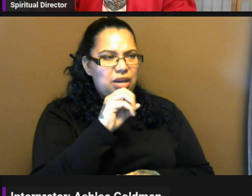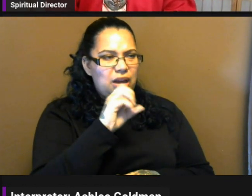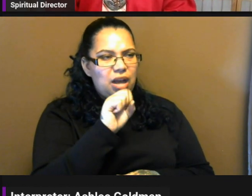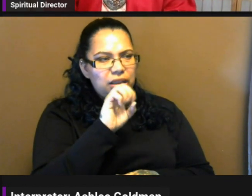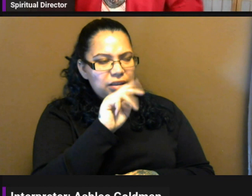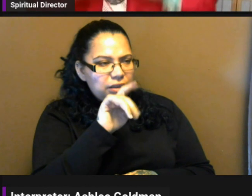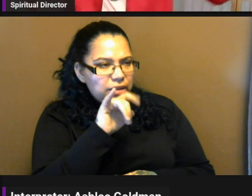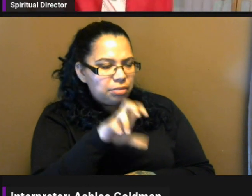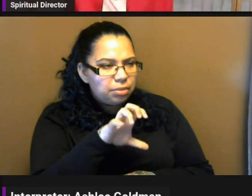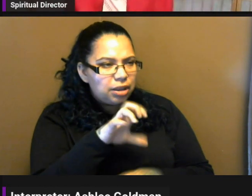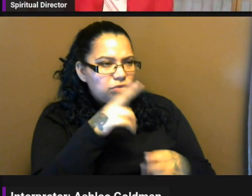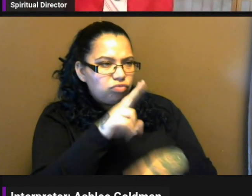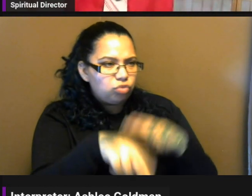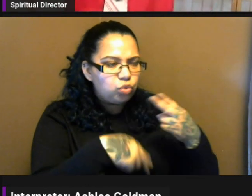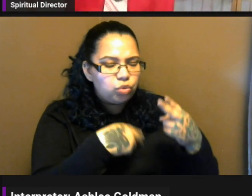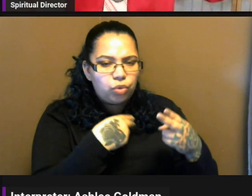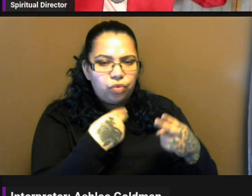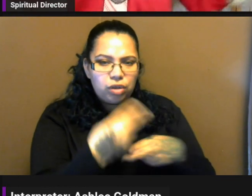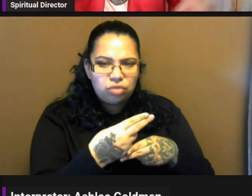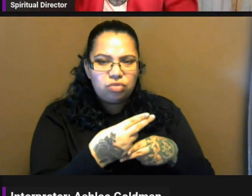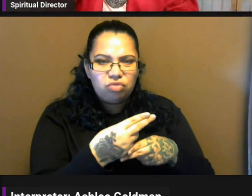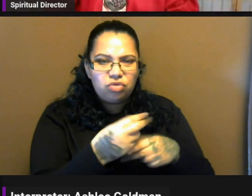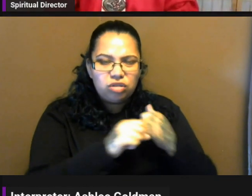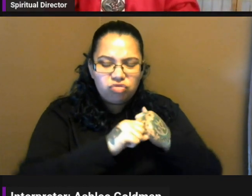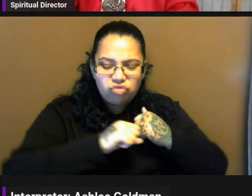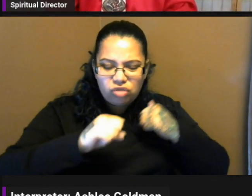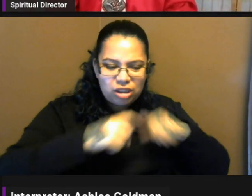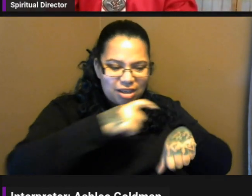universal. It stretches over time and space.